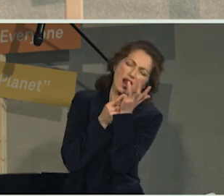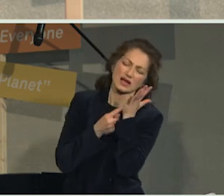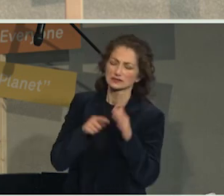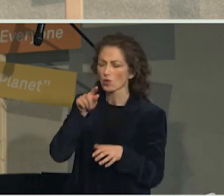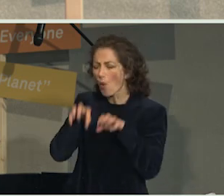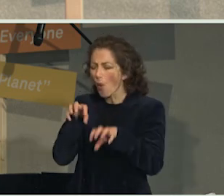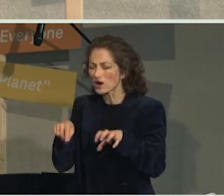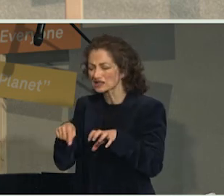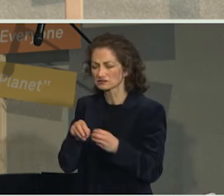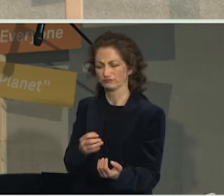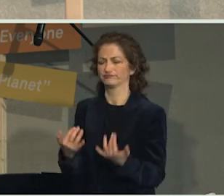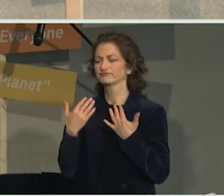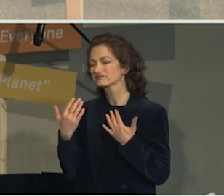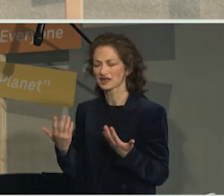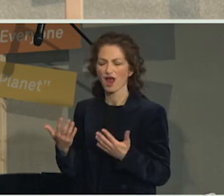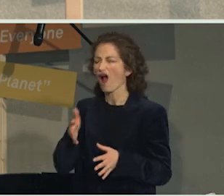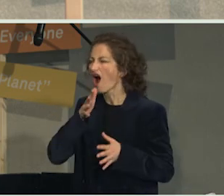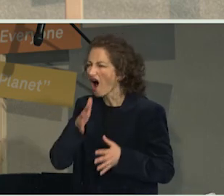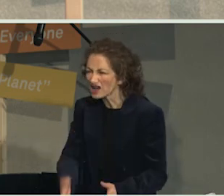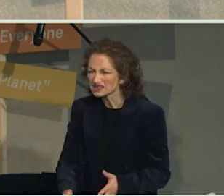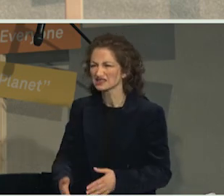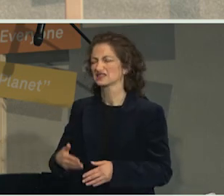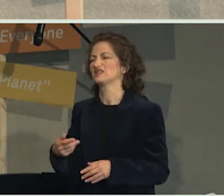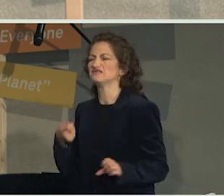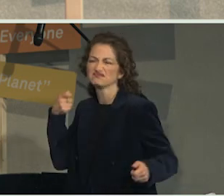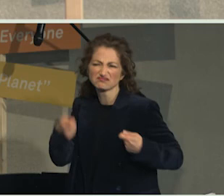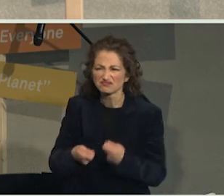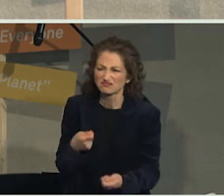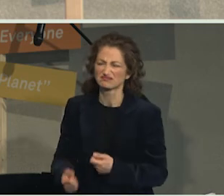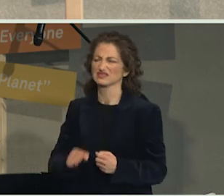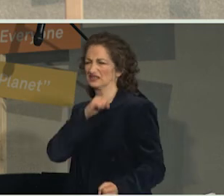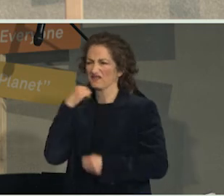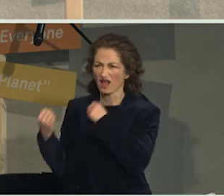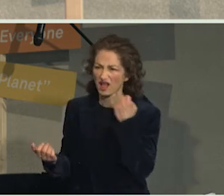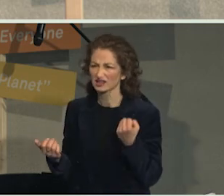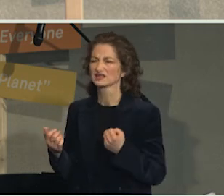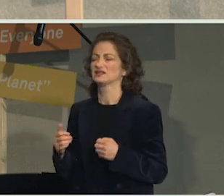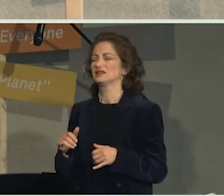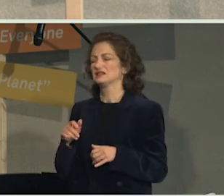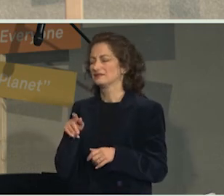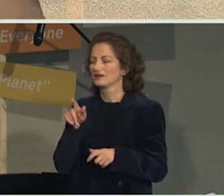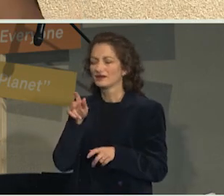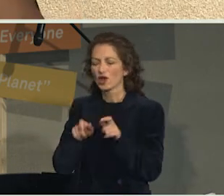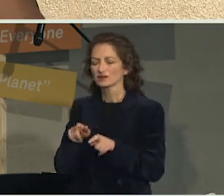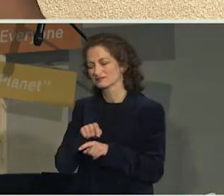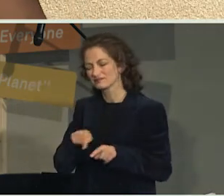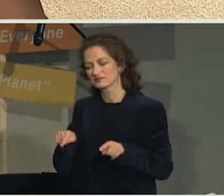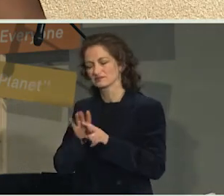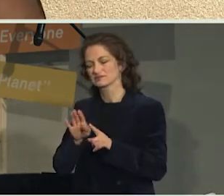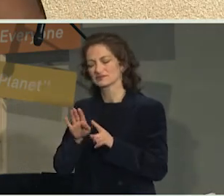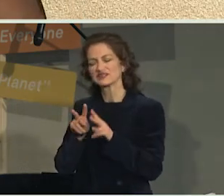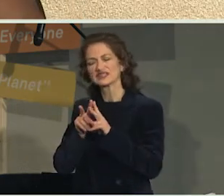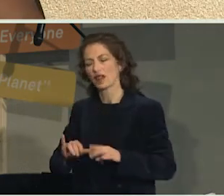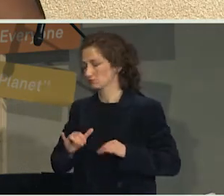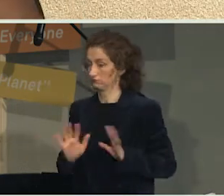of hatred, carnage, and violence, rather than places where people live out their lives in peace. In this